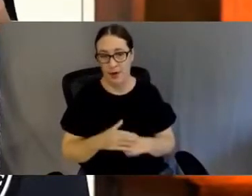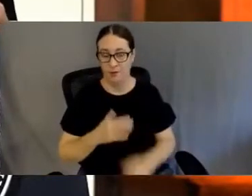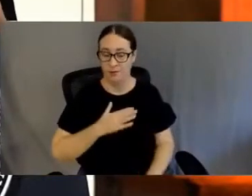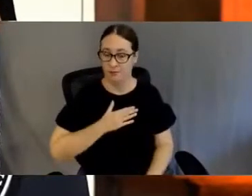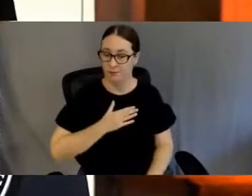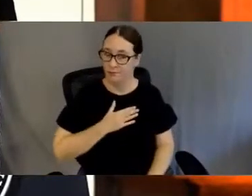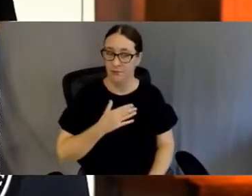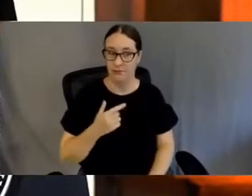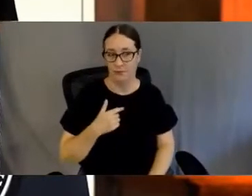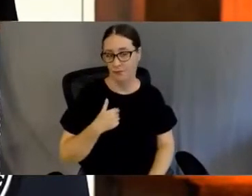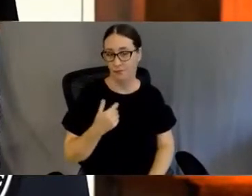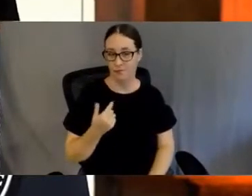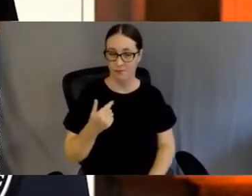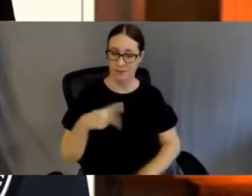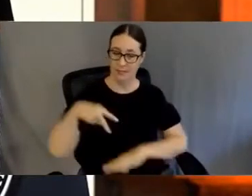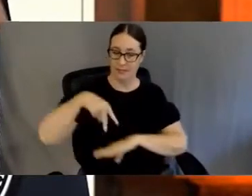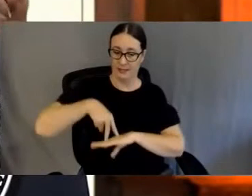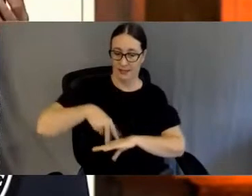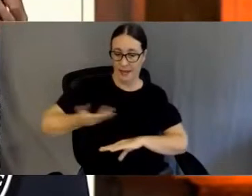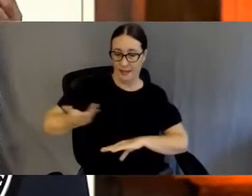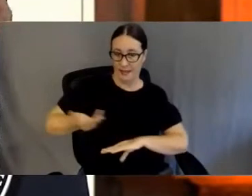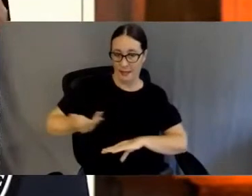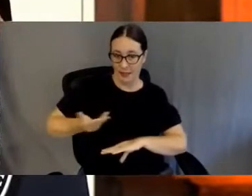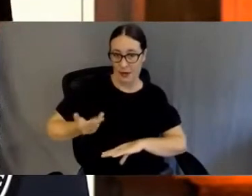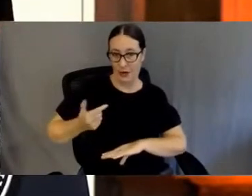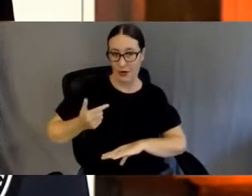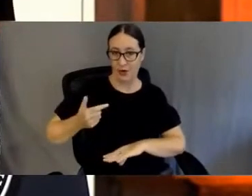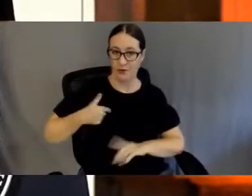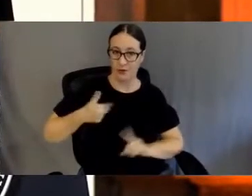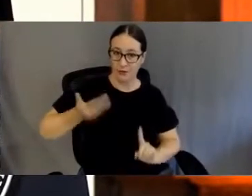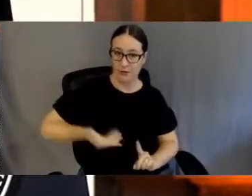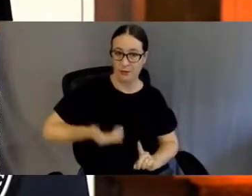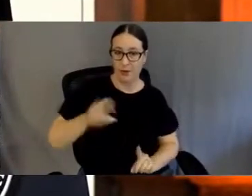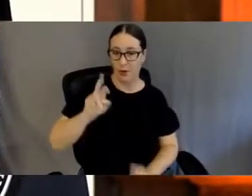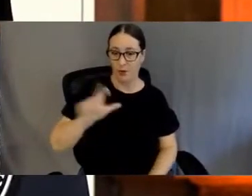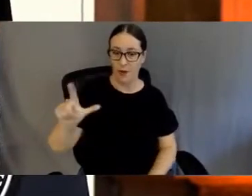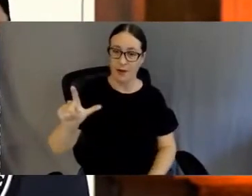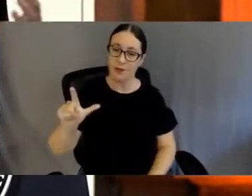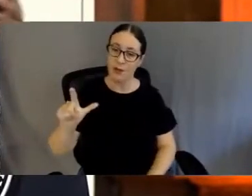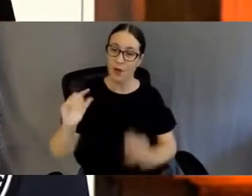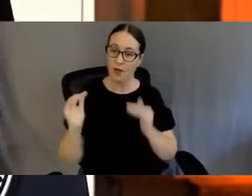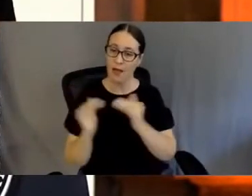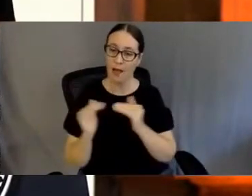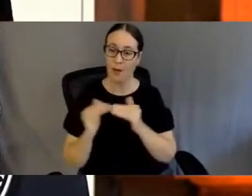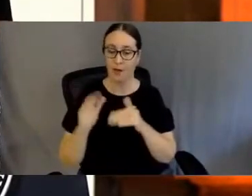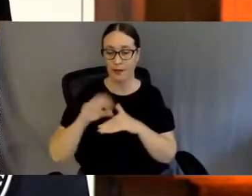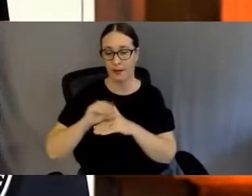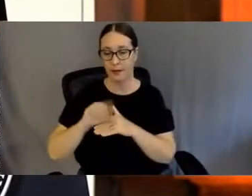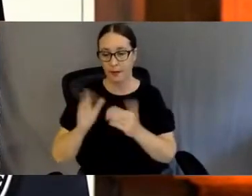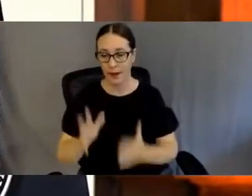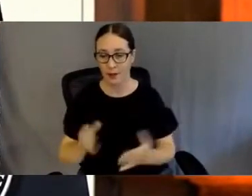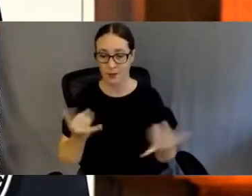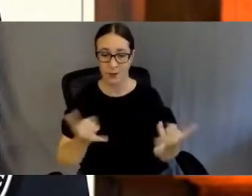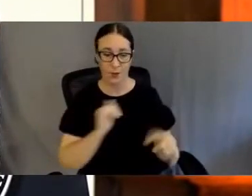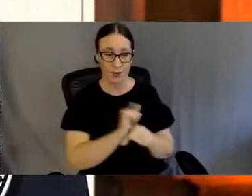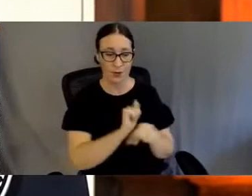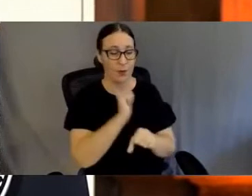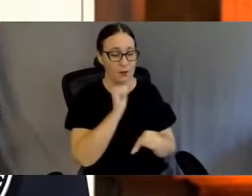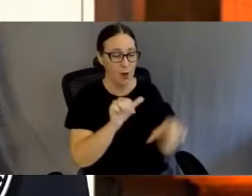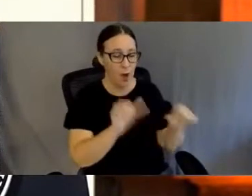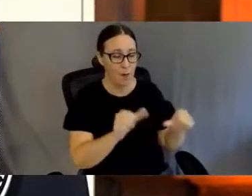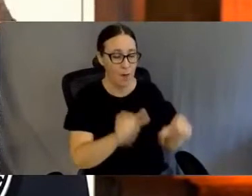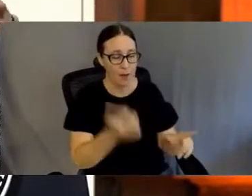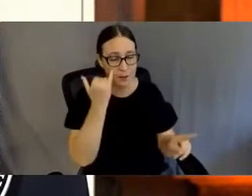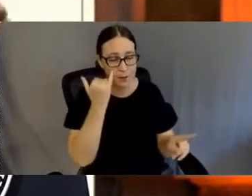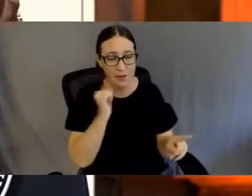that while I get to stand up here as the inaugural racial equity counselor, this work would not have been possible if